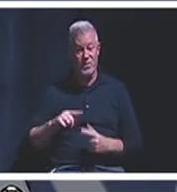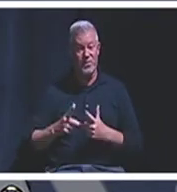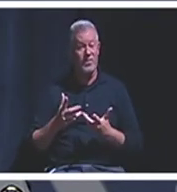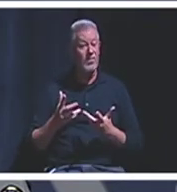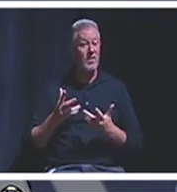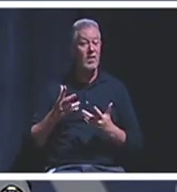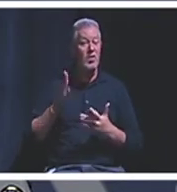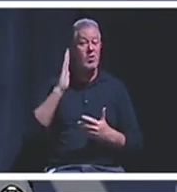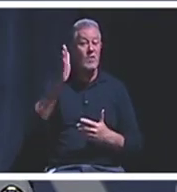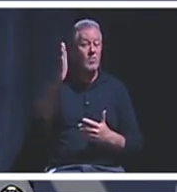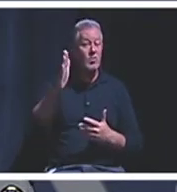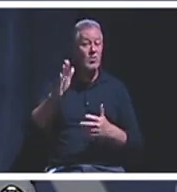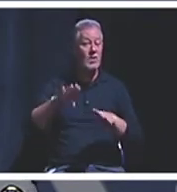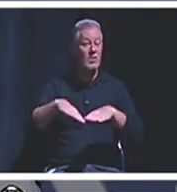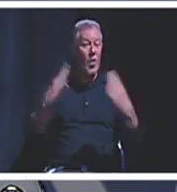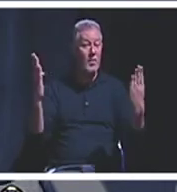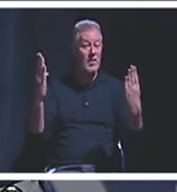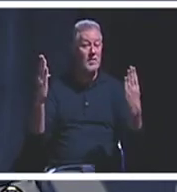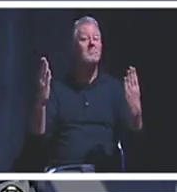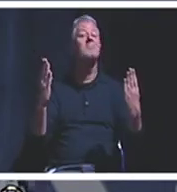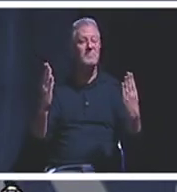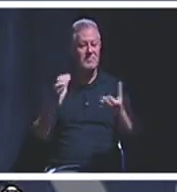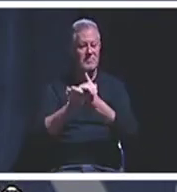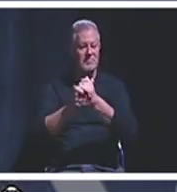awaits. Congratulations.